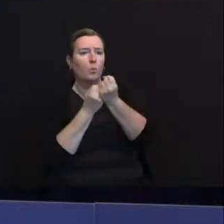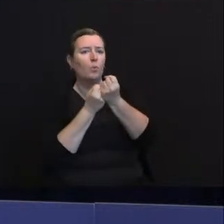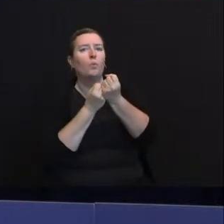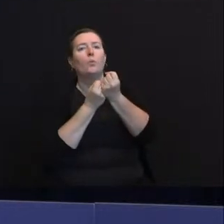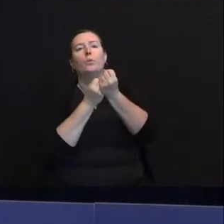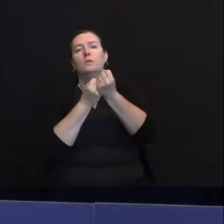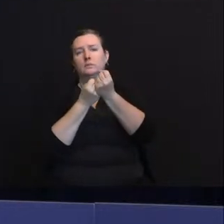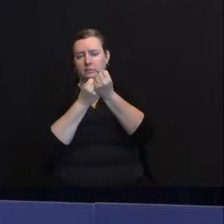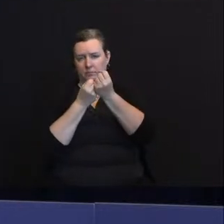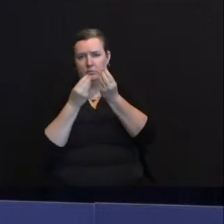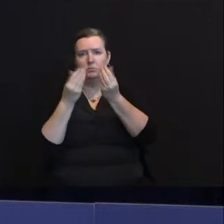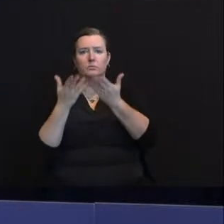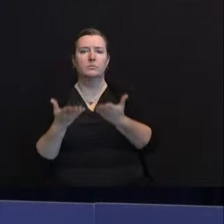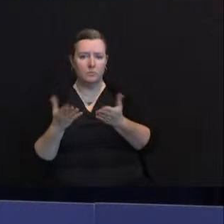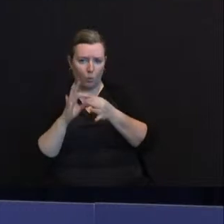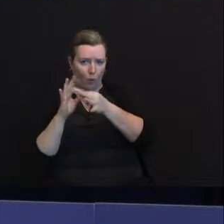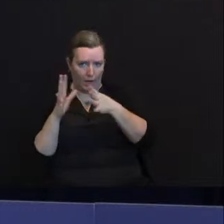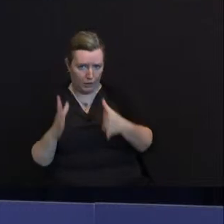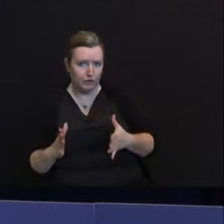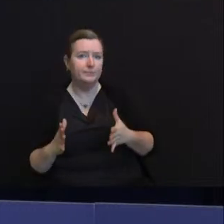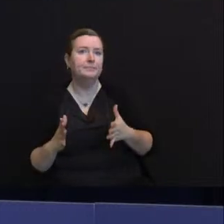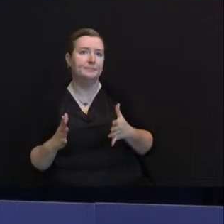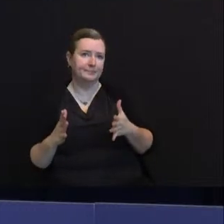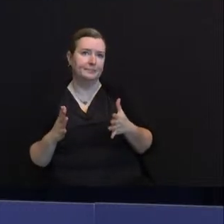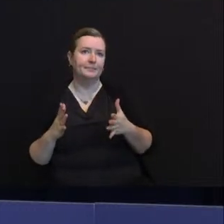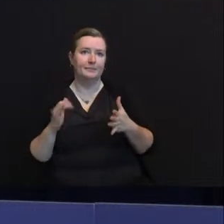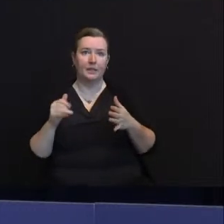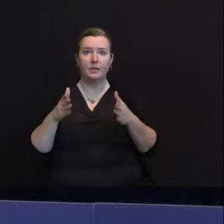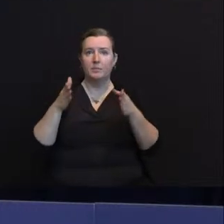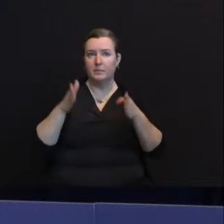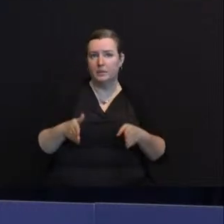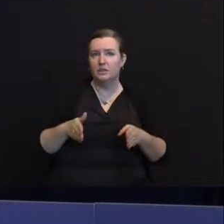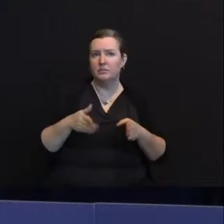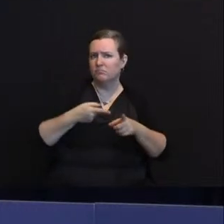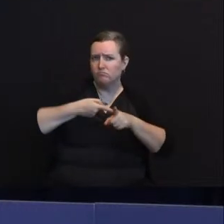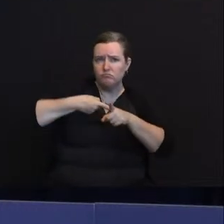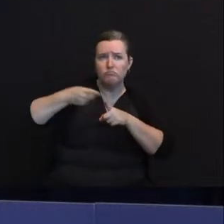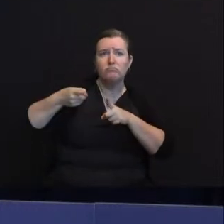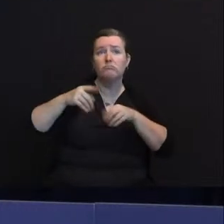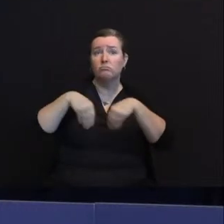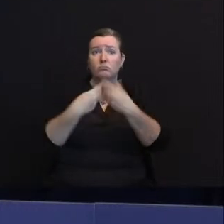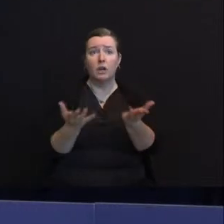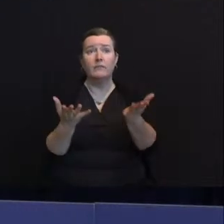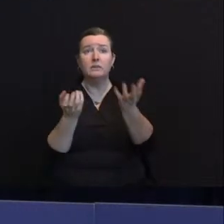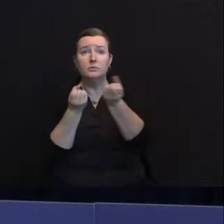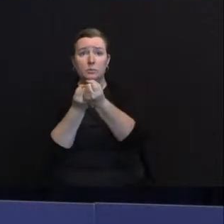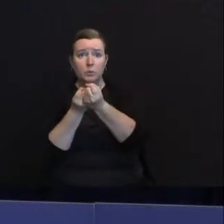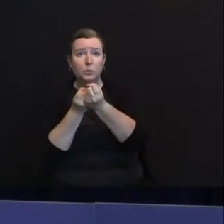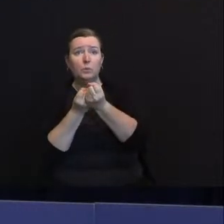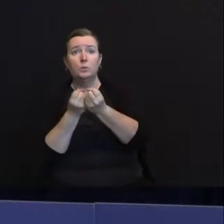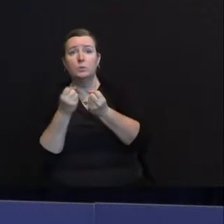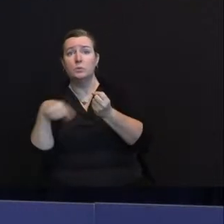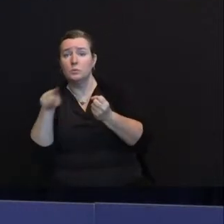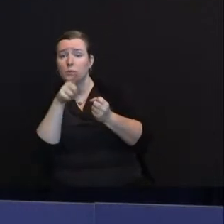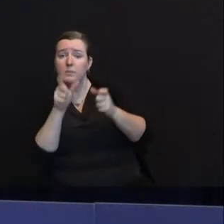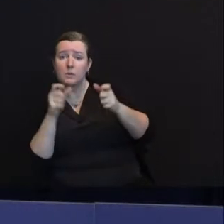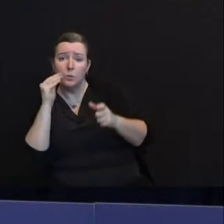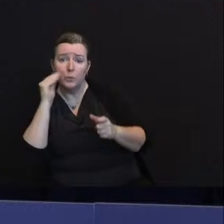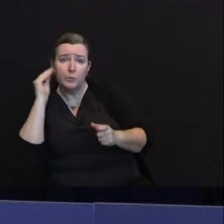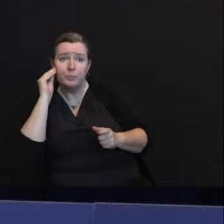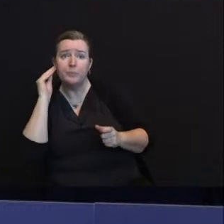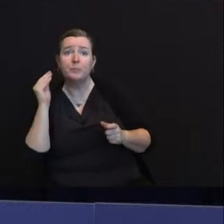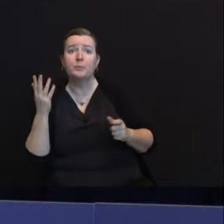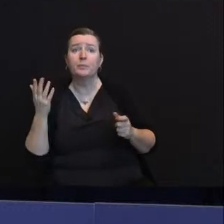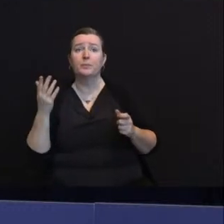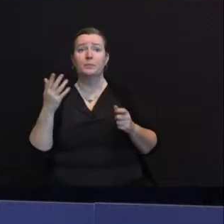to the local health department staff who specialize in providing this support. Social support coordinators